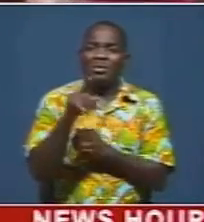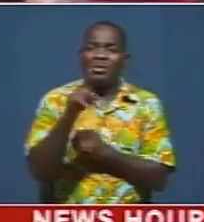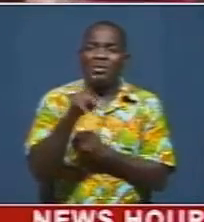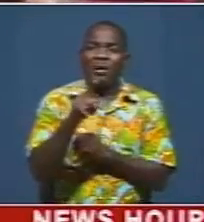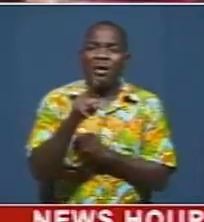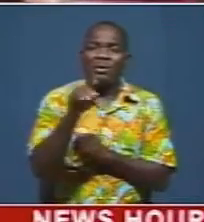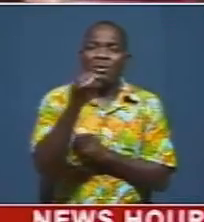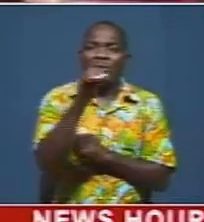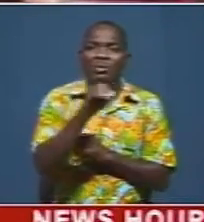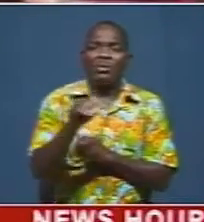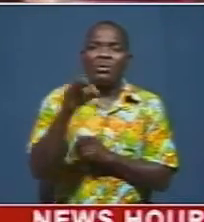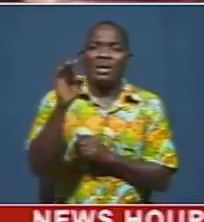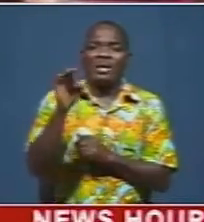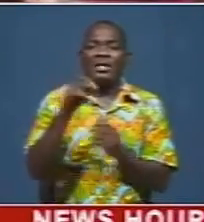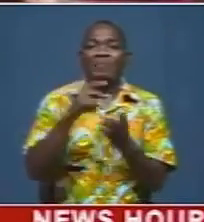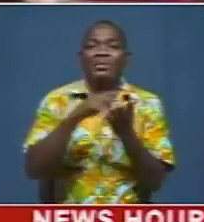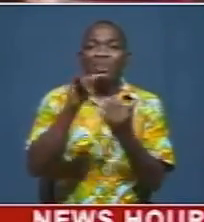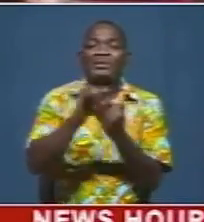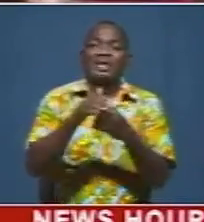109 road projects